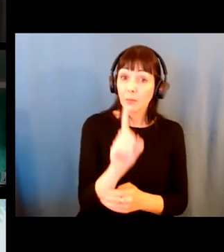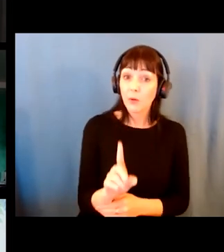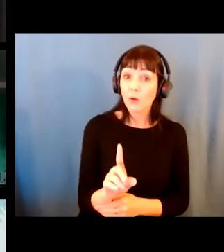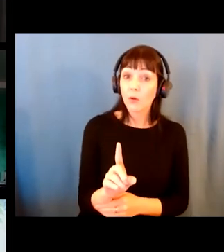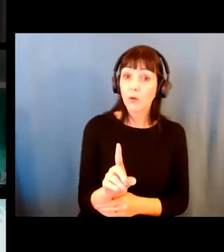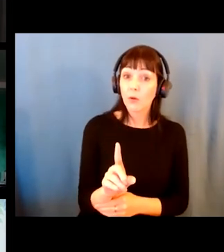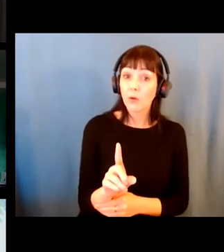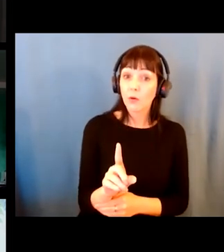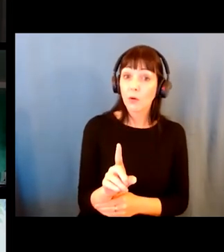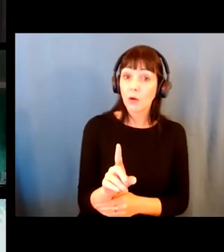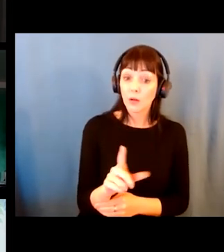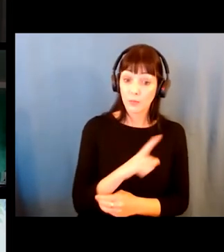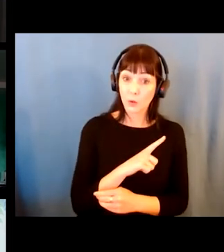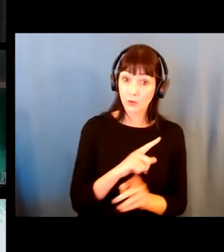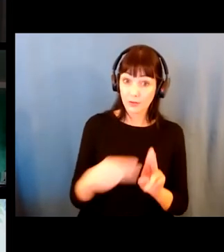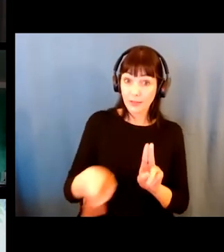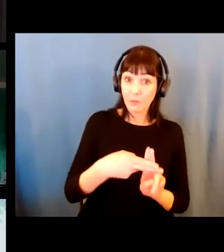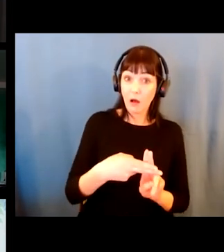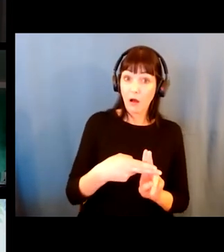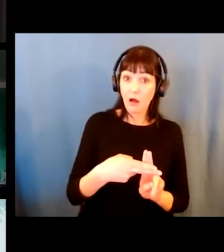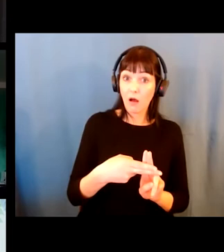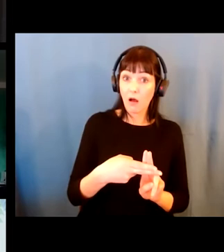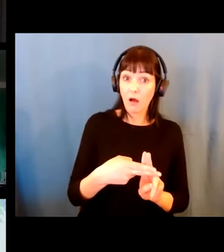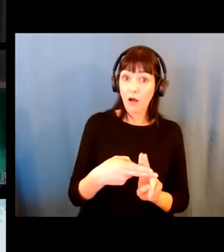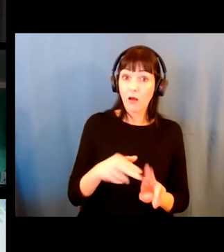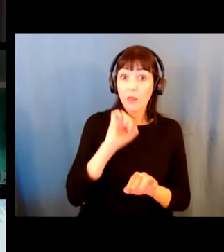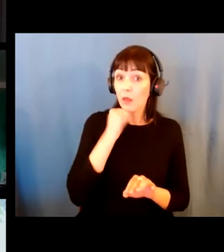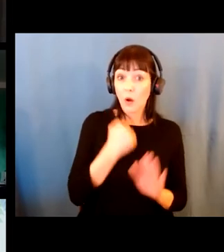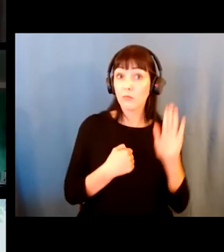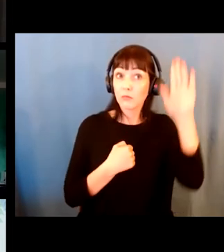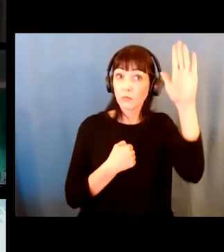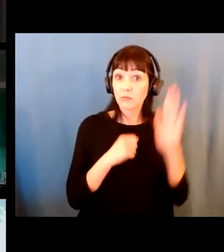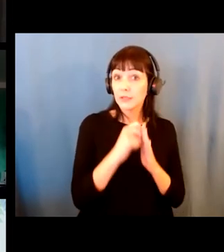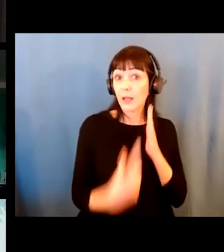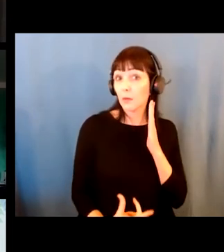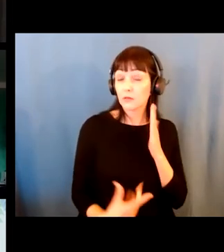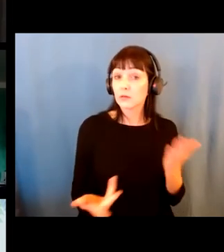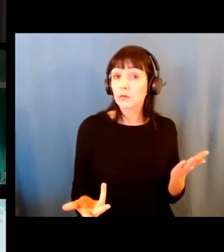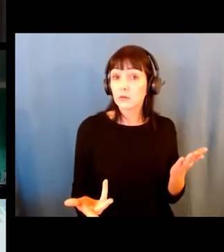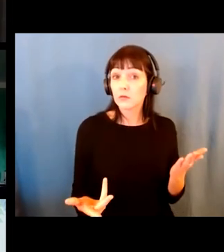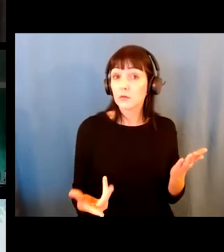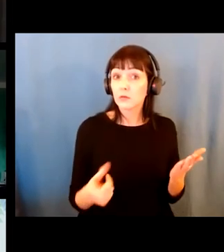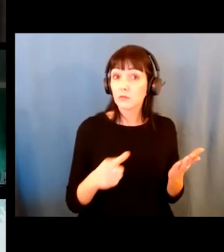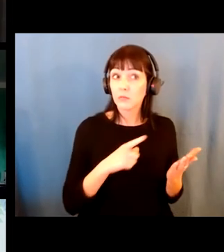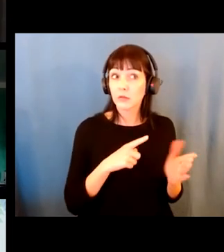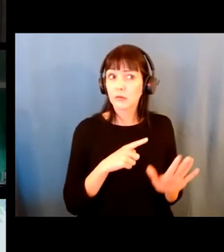identify as disabled for this stigma. Mm. And in fact, there may be